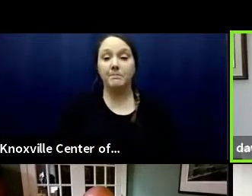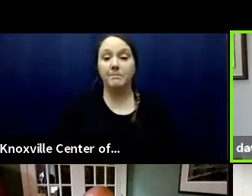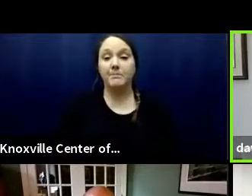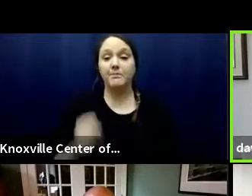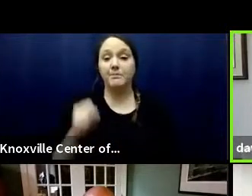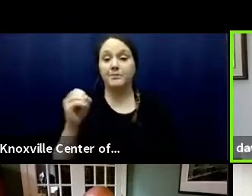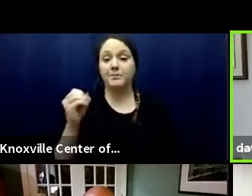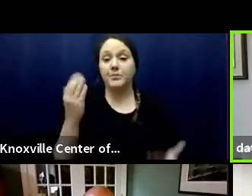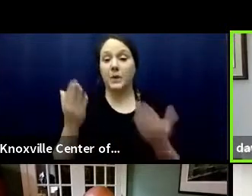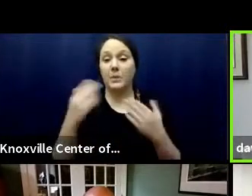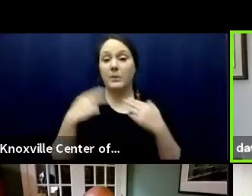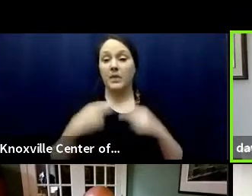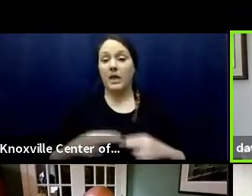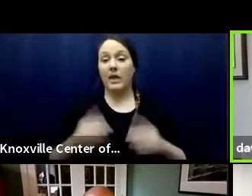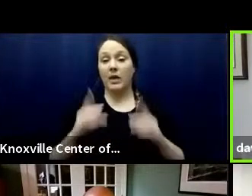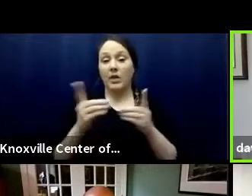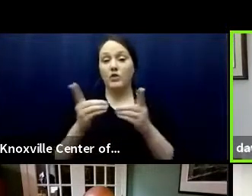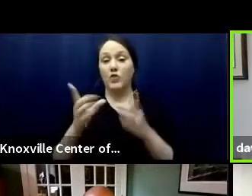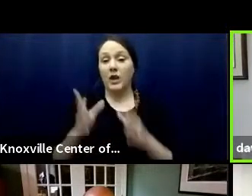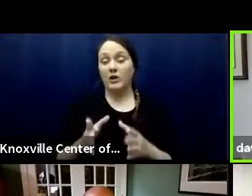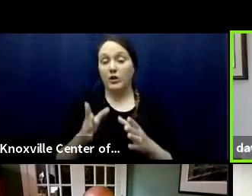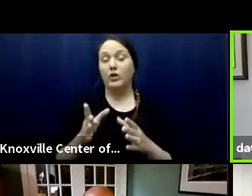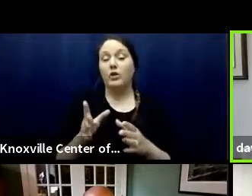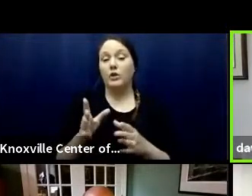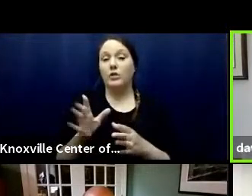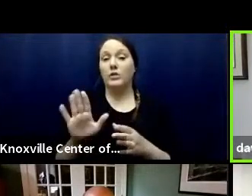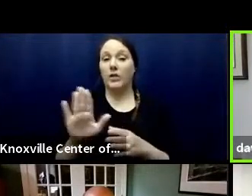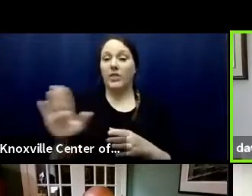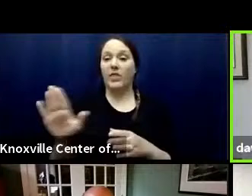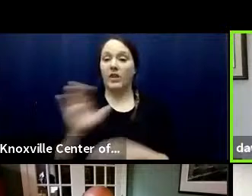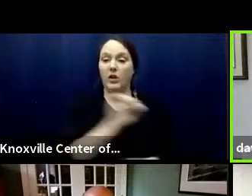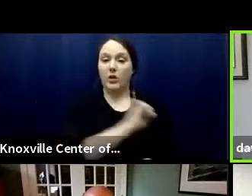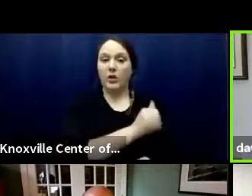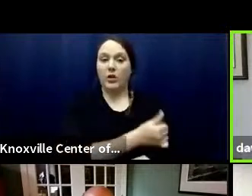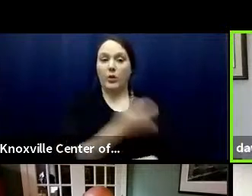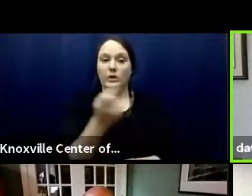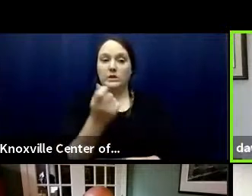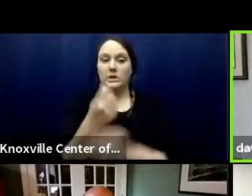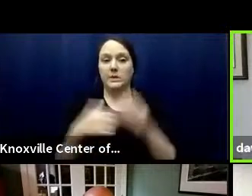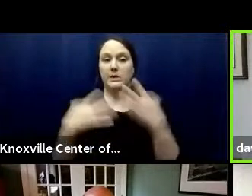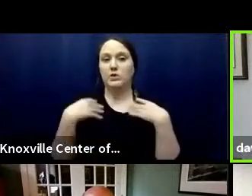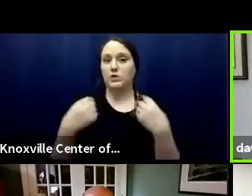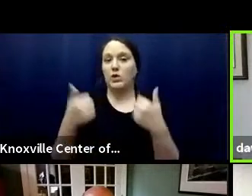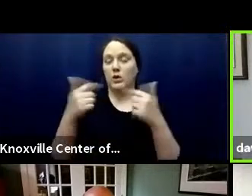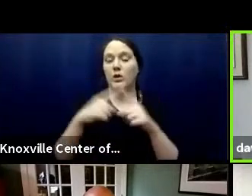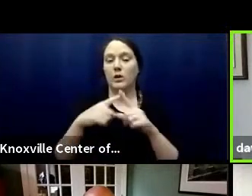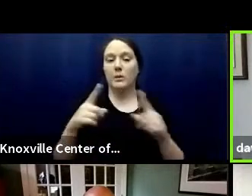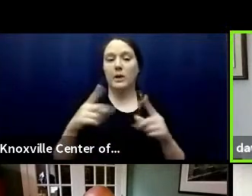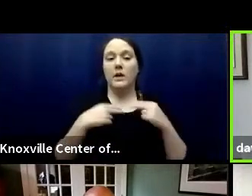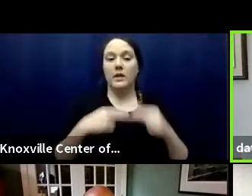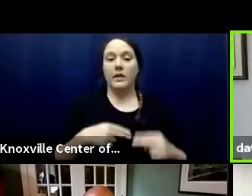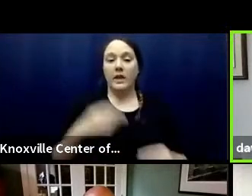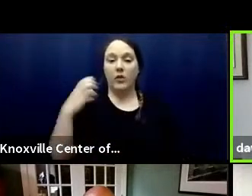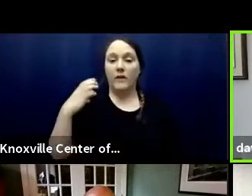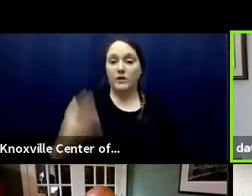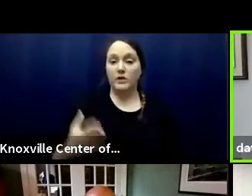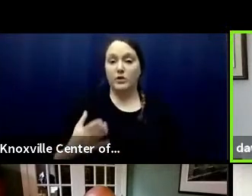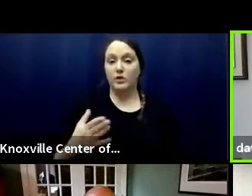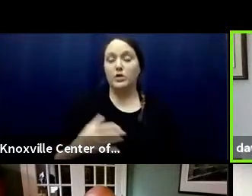So probably the health director's authority is a little more on point. The health officers,